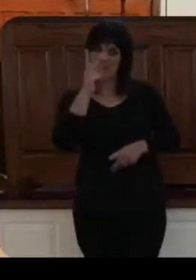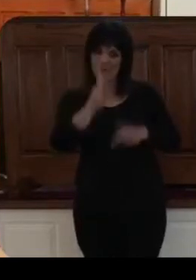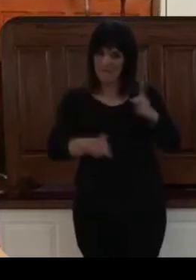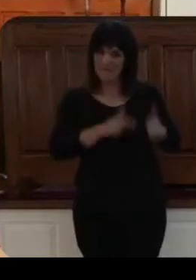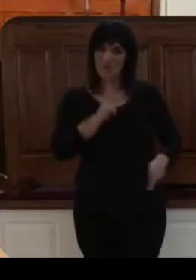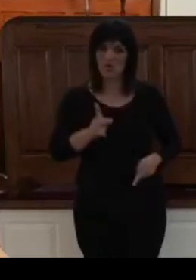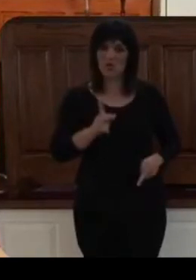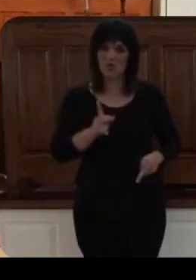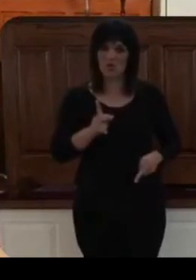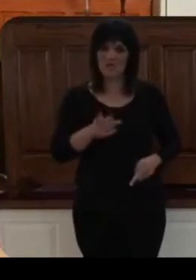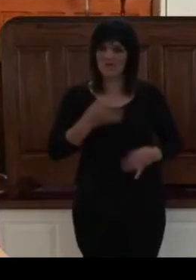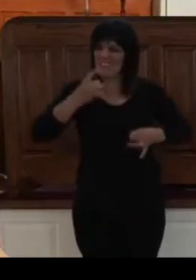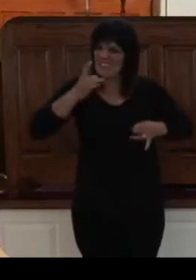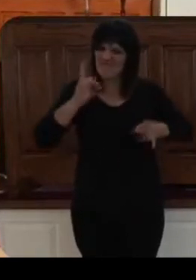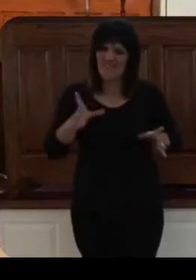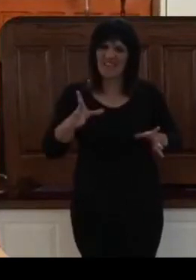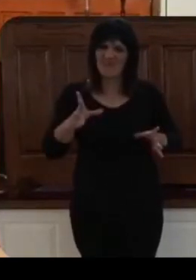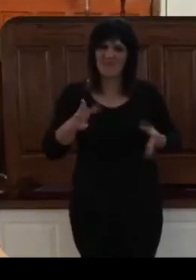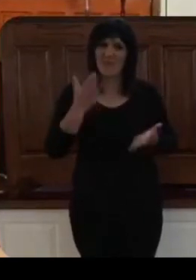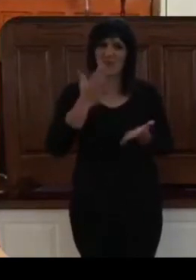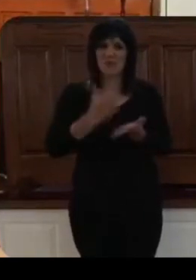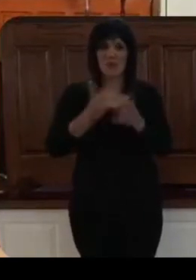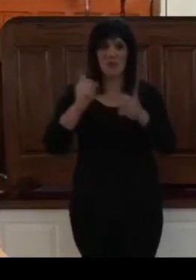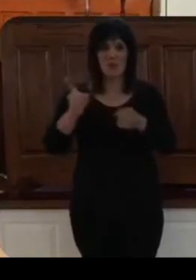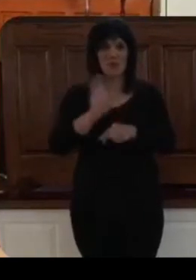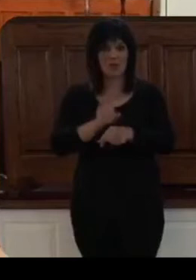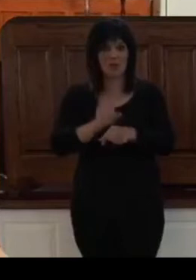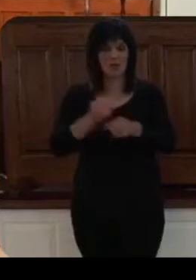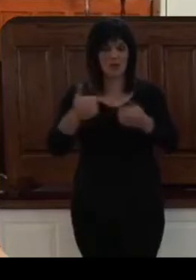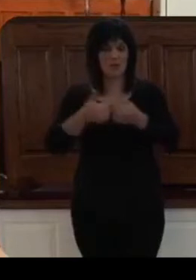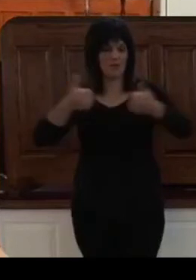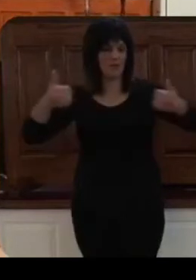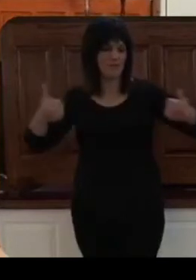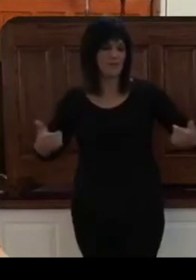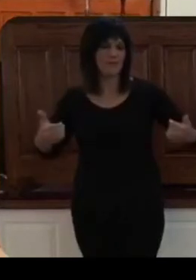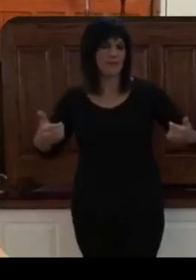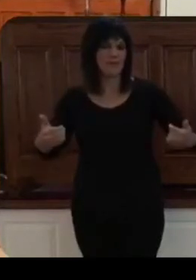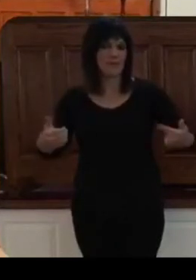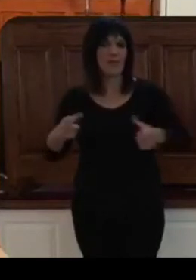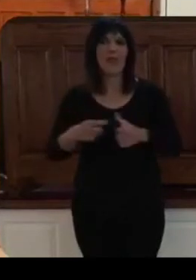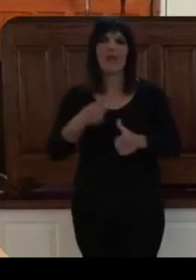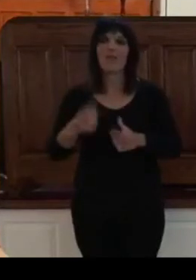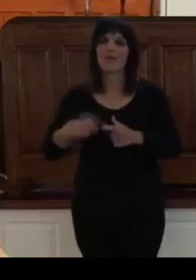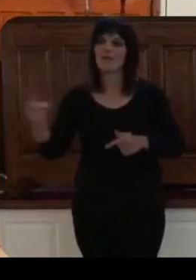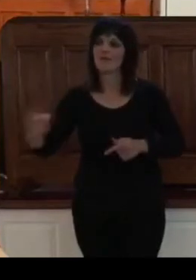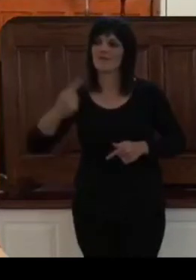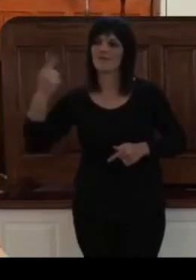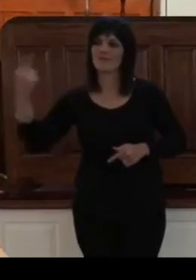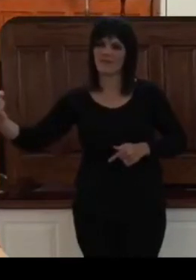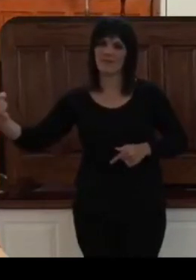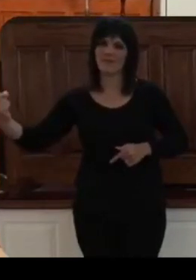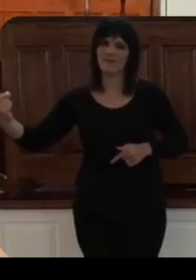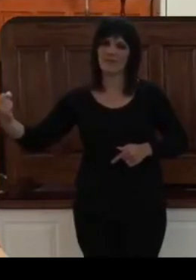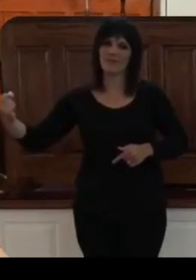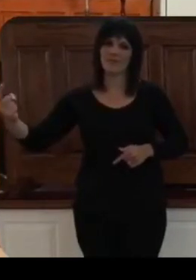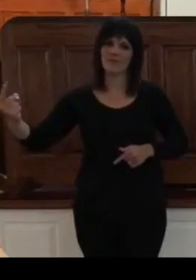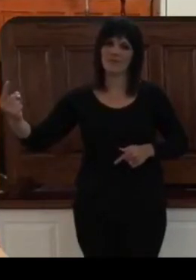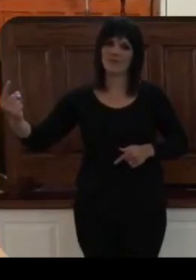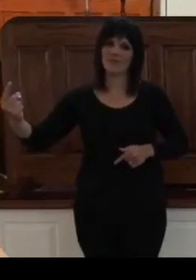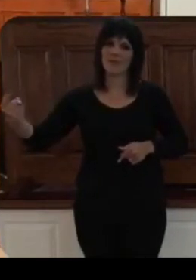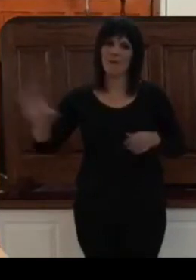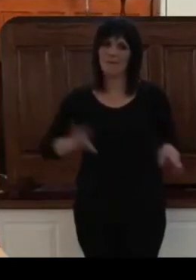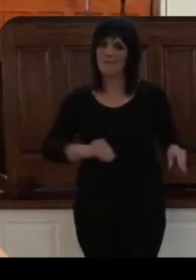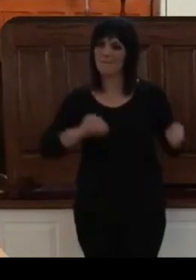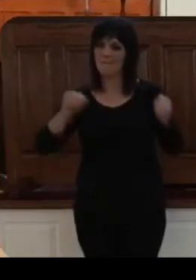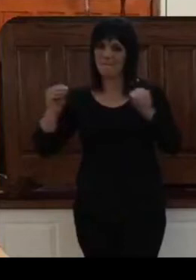we stop coming to church, we separate ourselves. And eventually we will isolate ourselves because we'll just move on until we don't come to